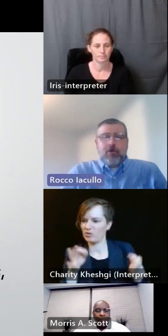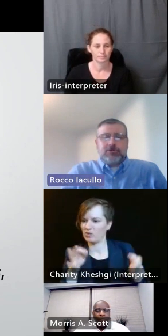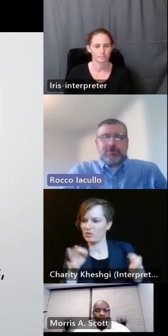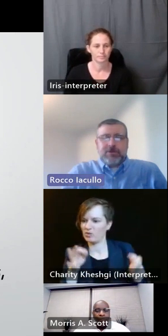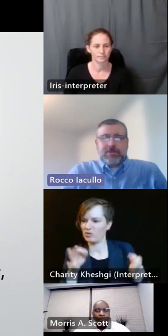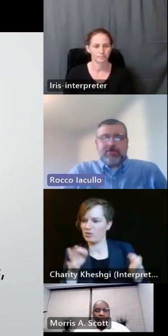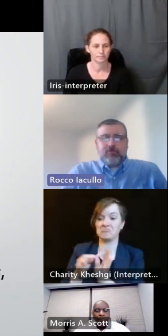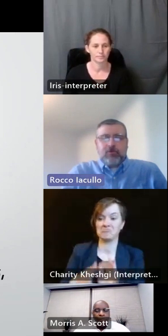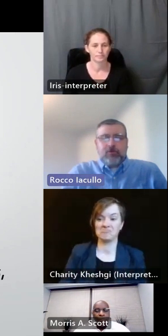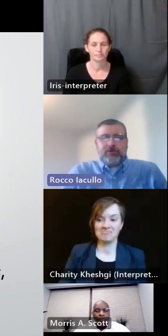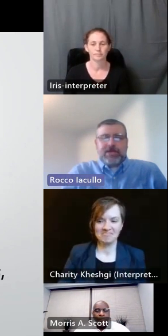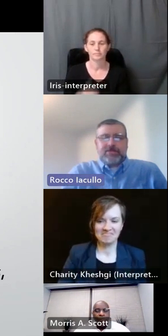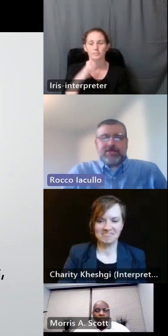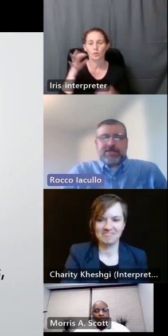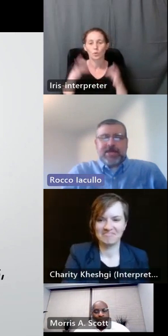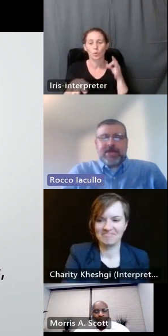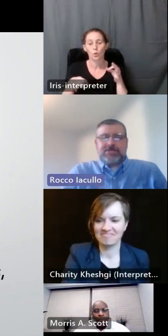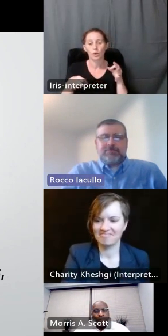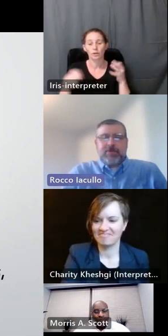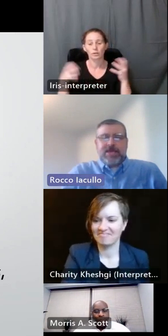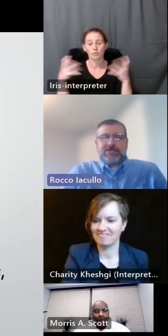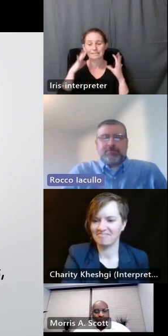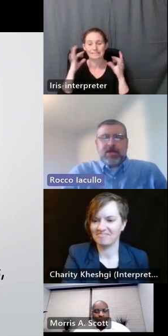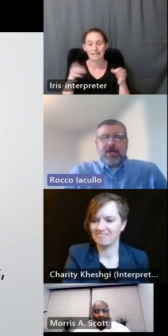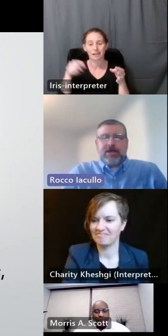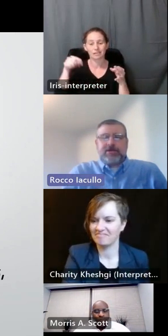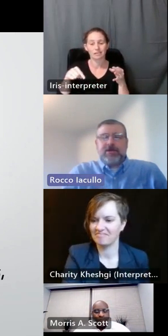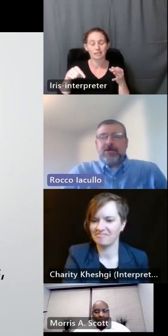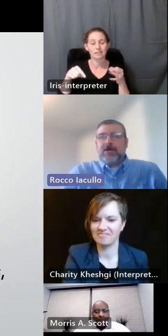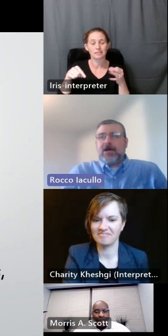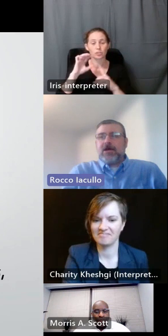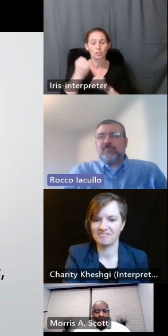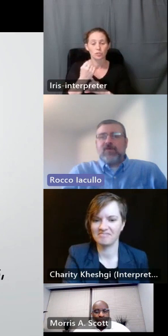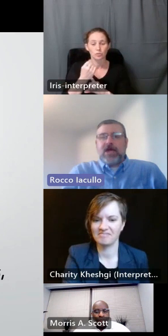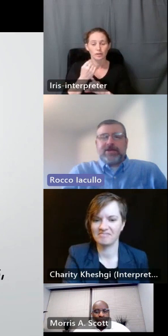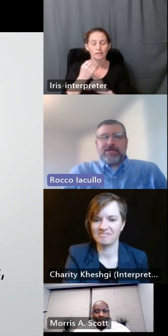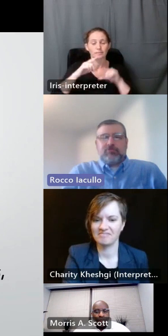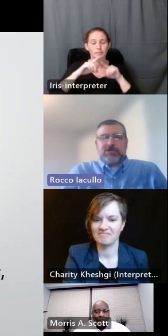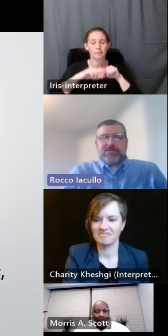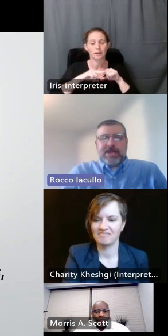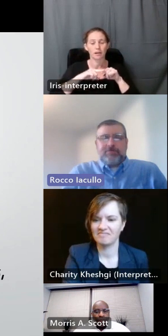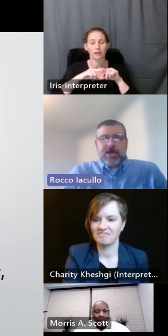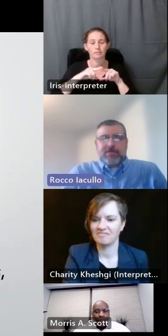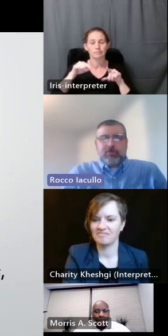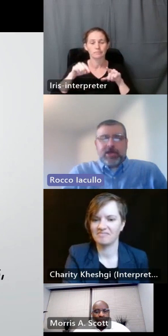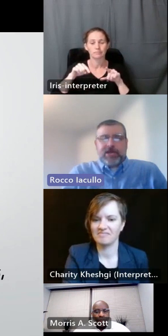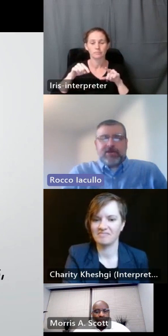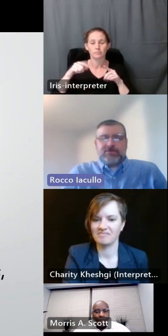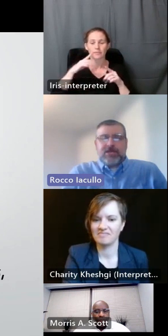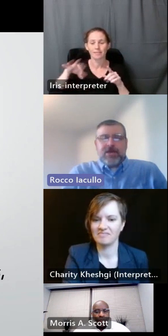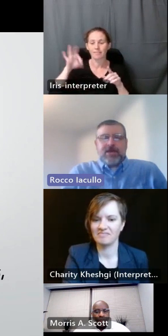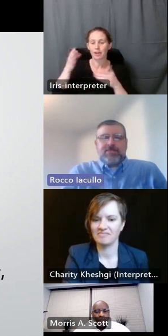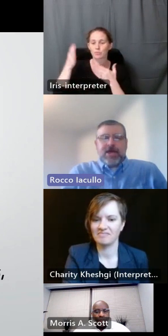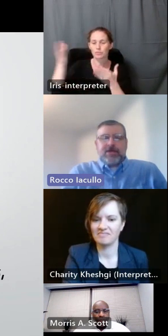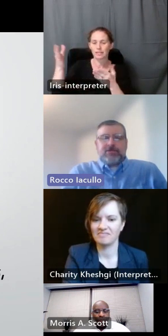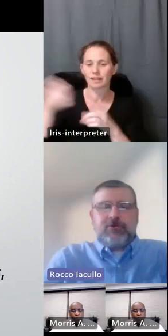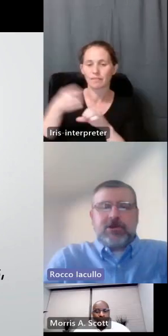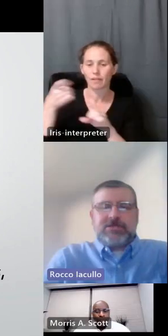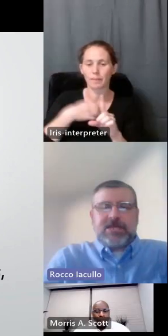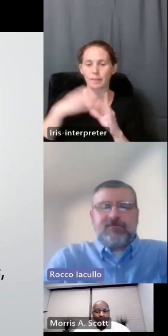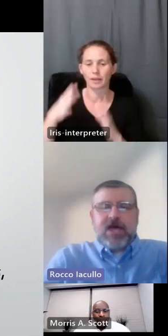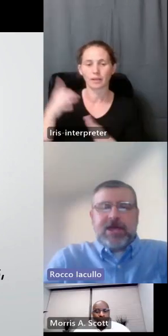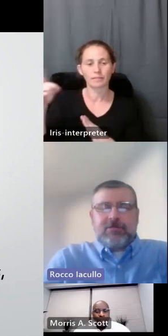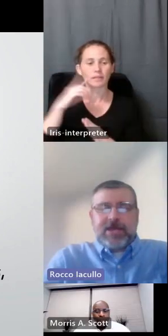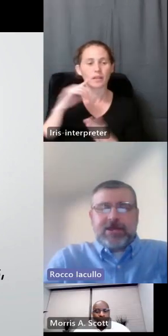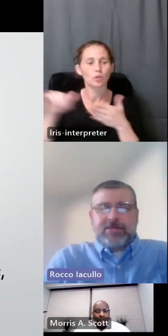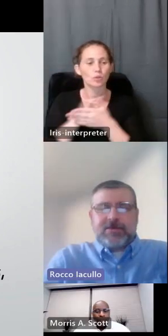the court ultimately ruled in this case based upon findings presented by the plaintiffs that New